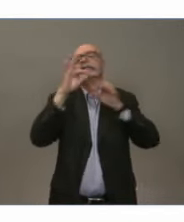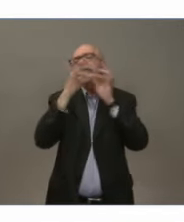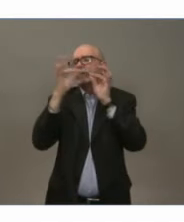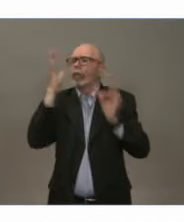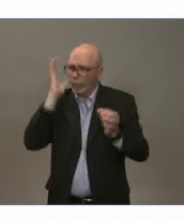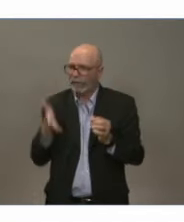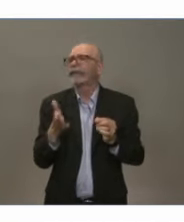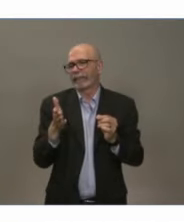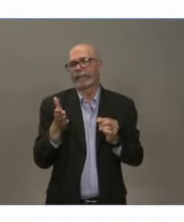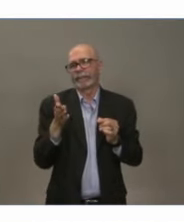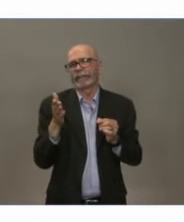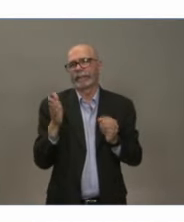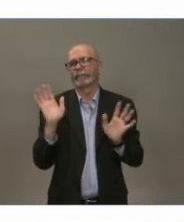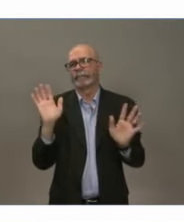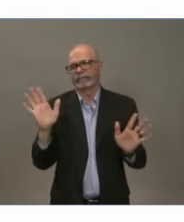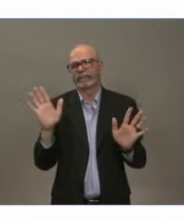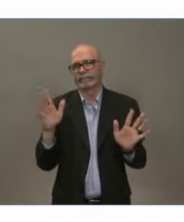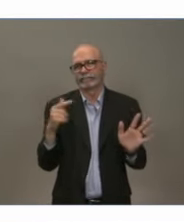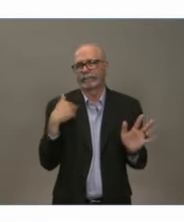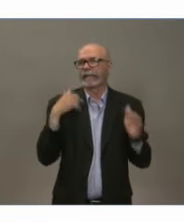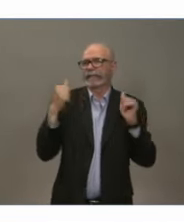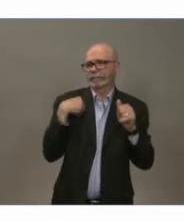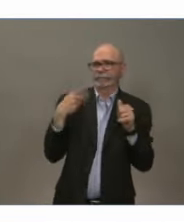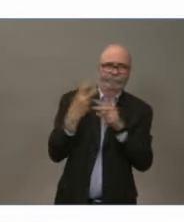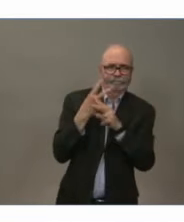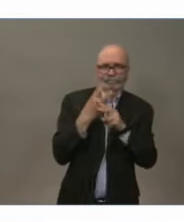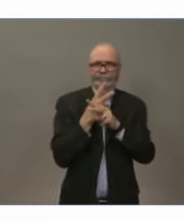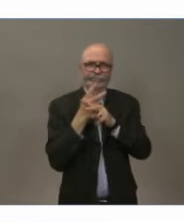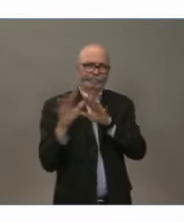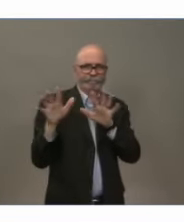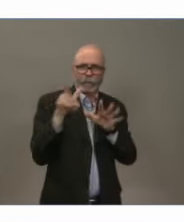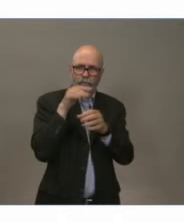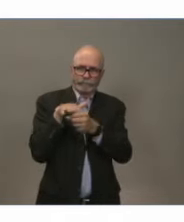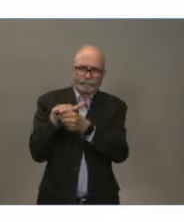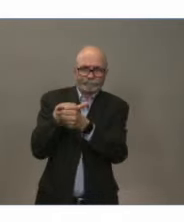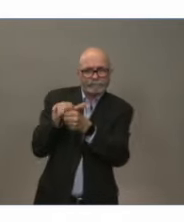the greatest chance of identifying Nova Scotians who are